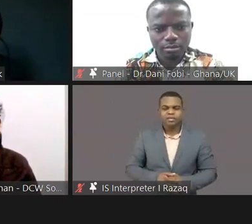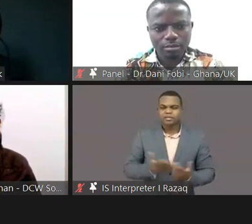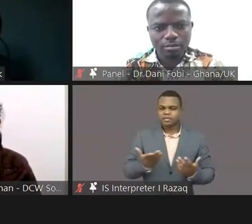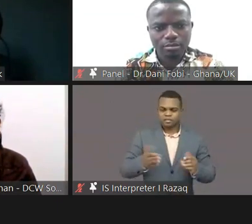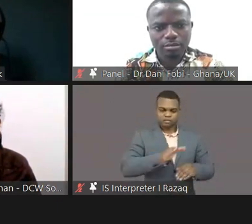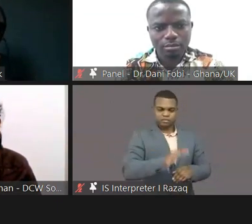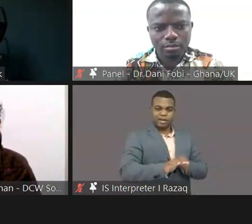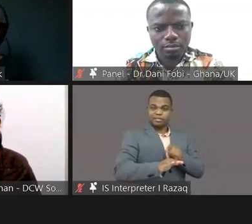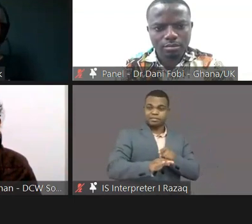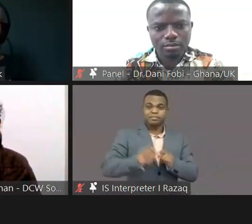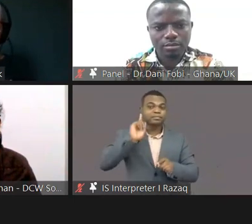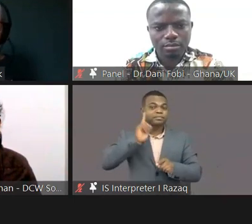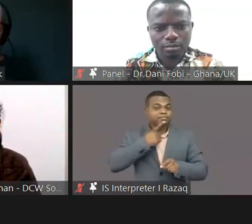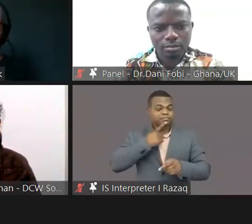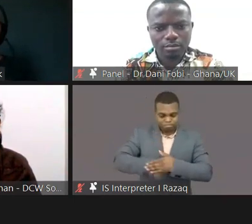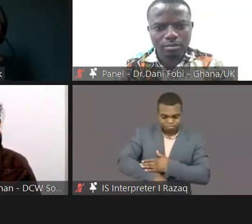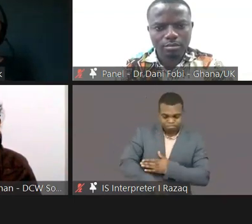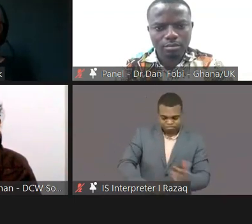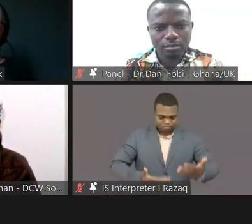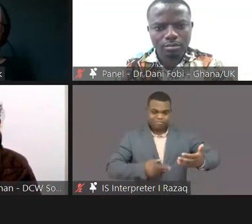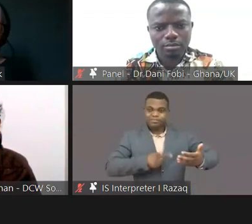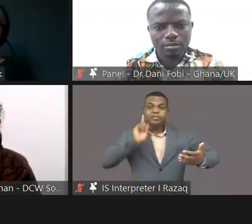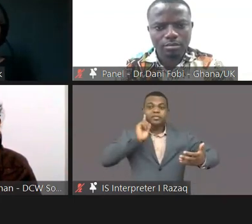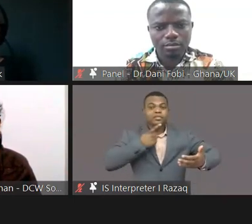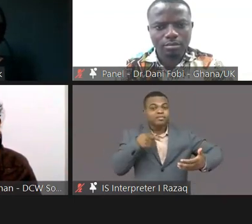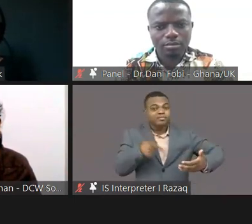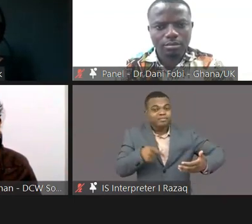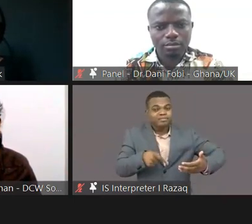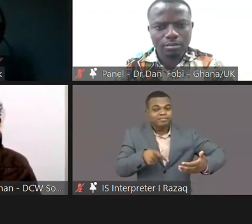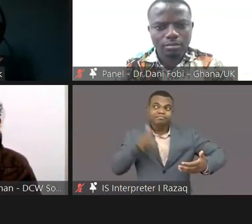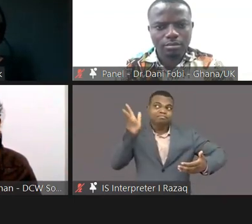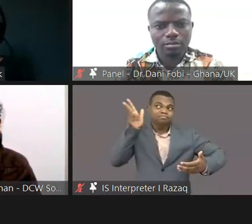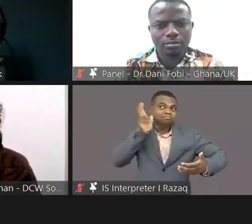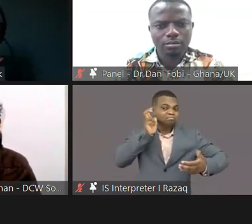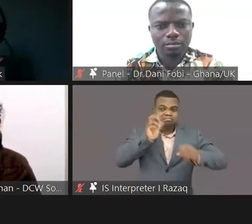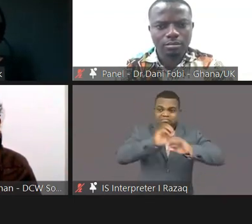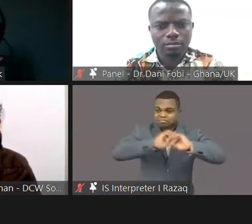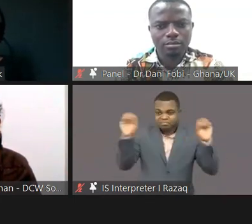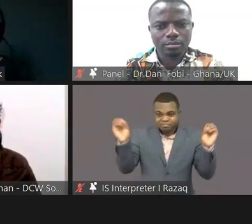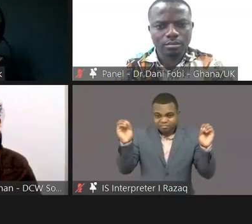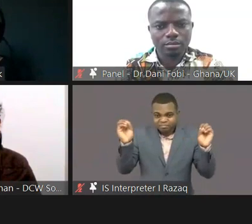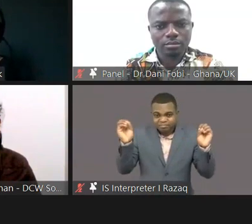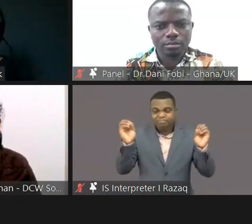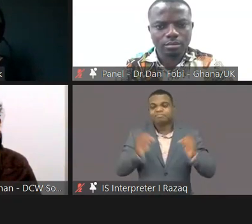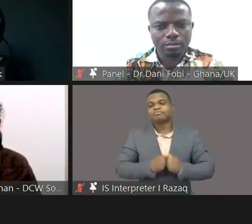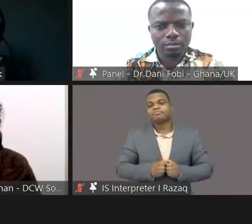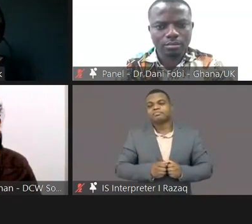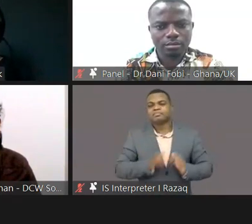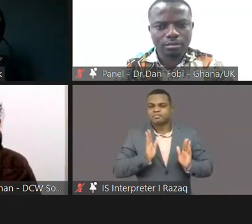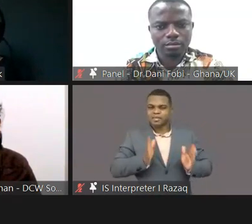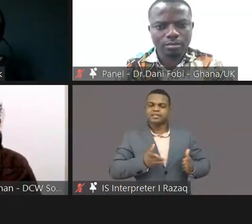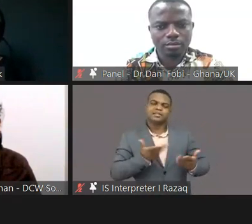movement of your lips, and he will somehow relate your expression, somehow relate to your